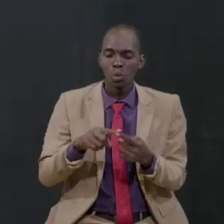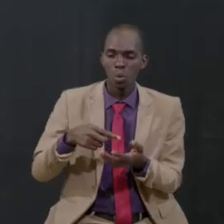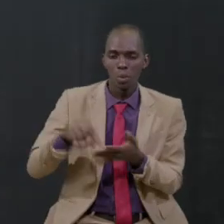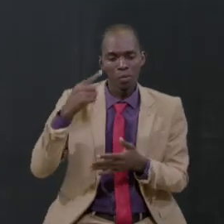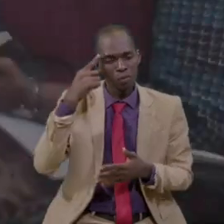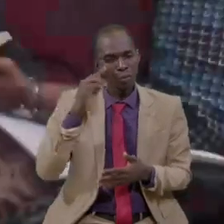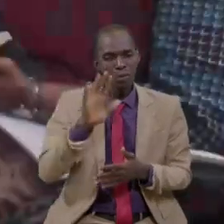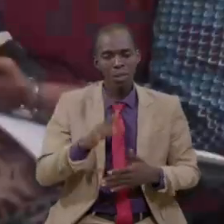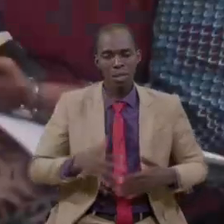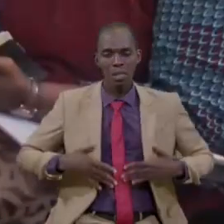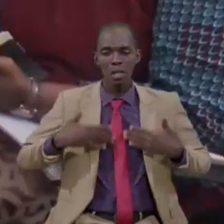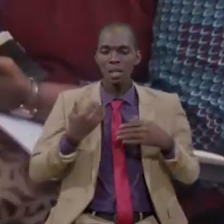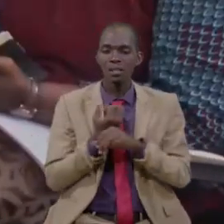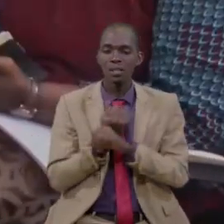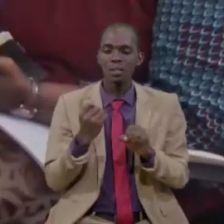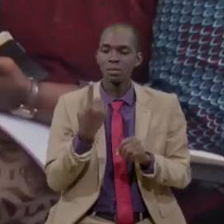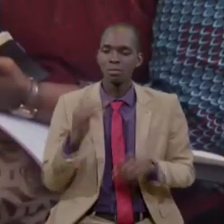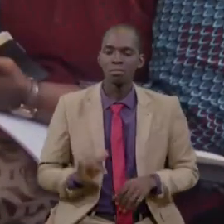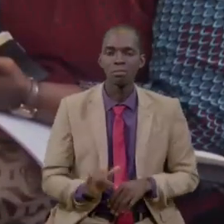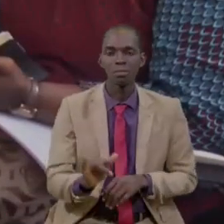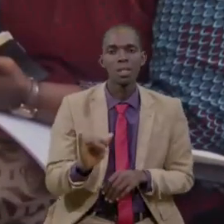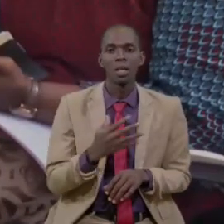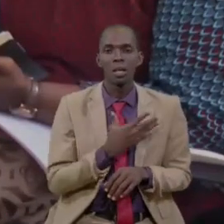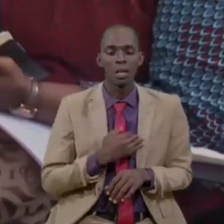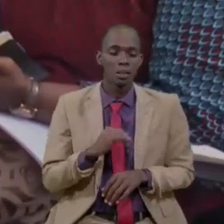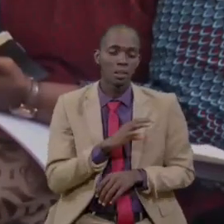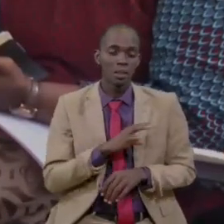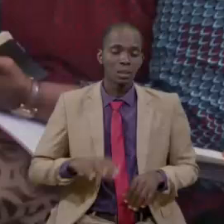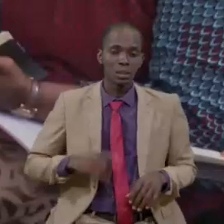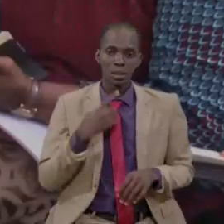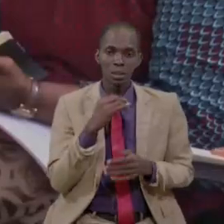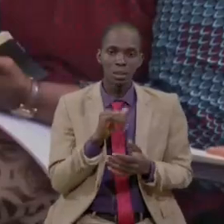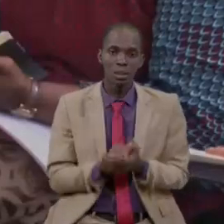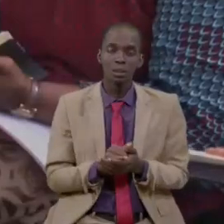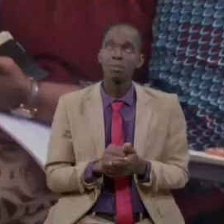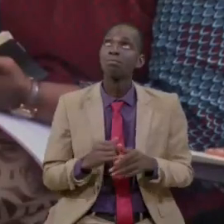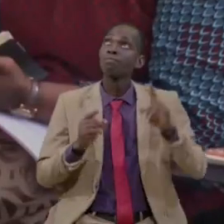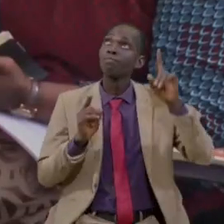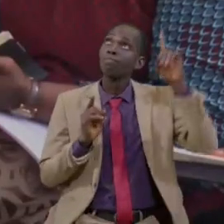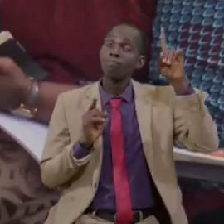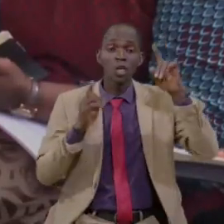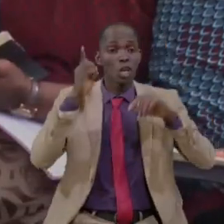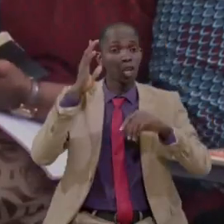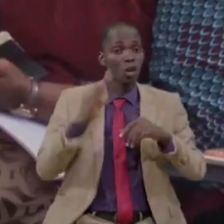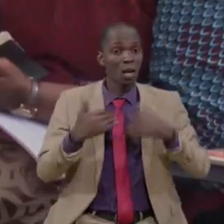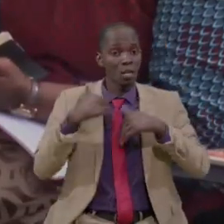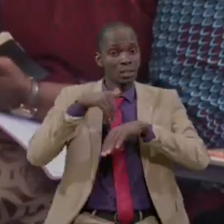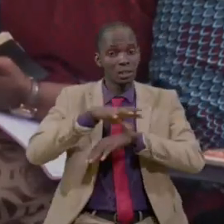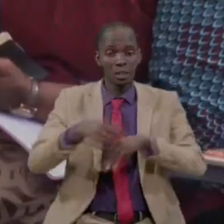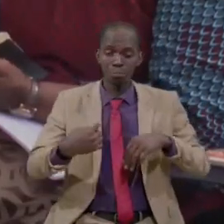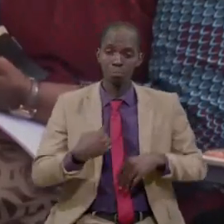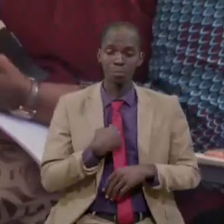has sent me. The Father sent him for a purpose, and he never left